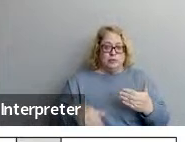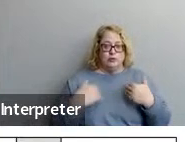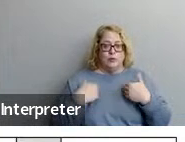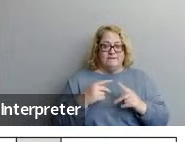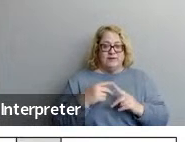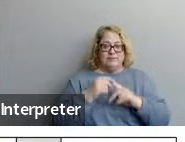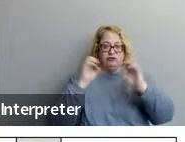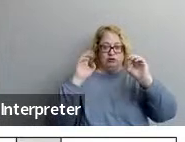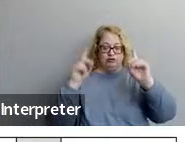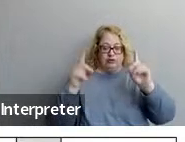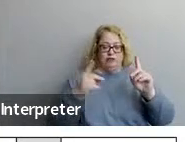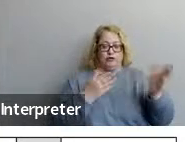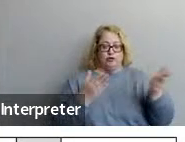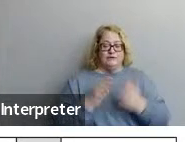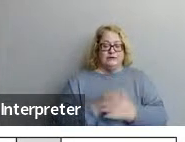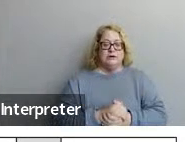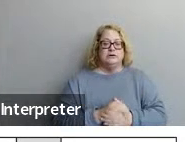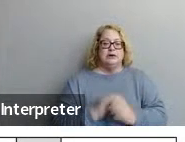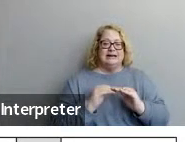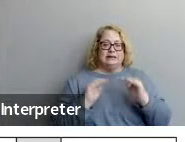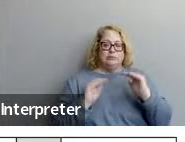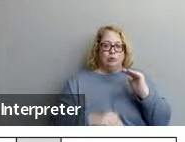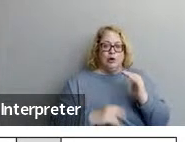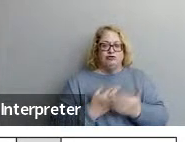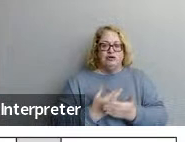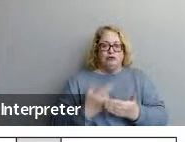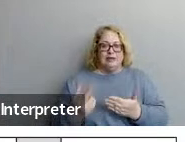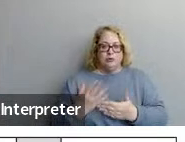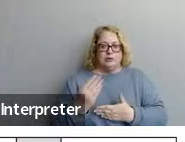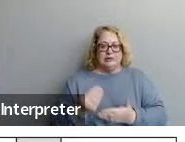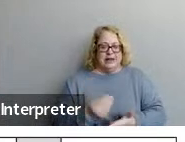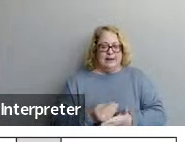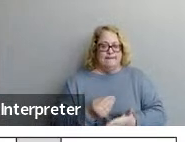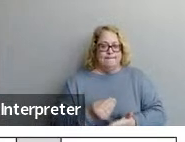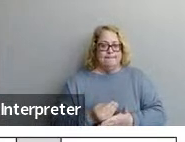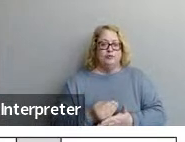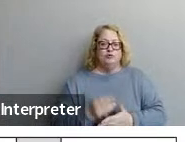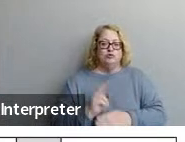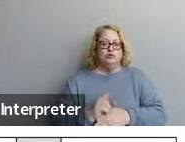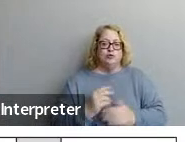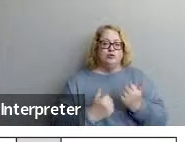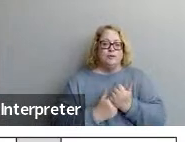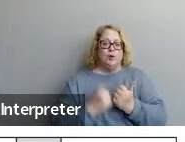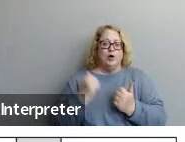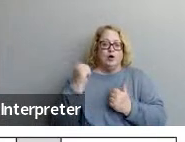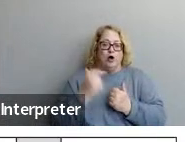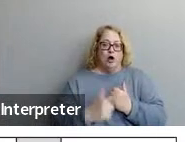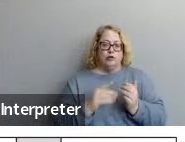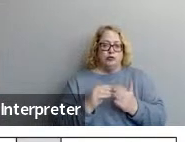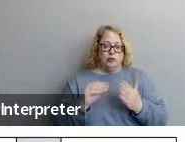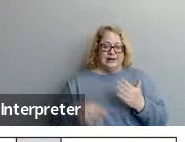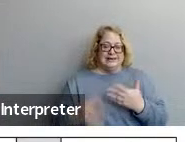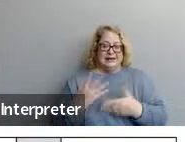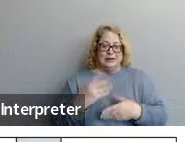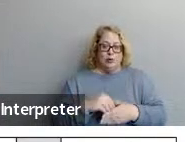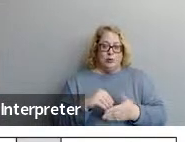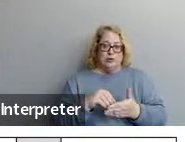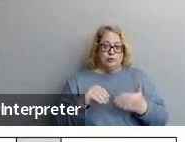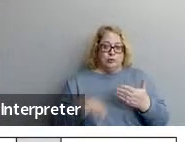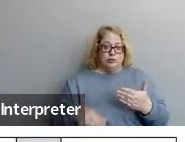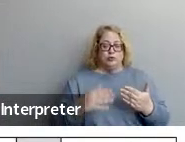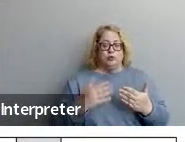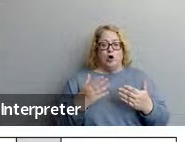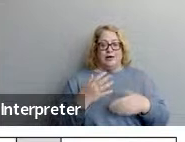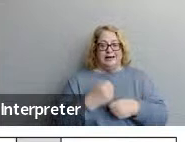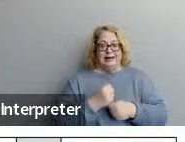services. Disproportionality resources and funds are used to support all students, including students, again, who